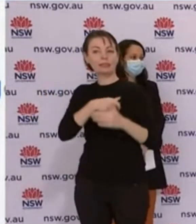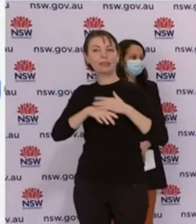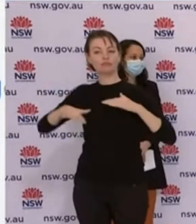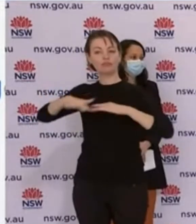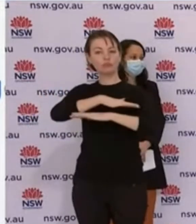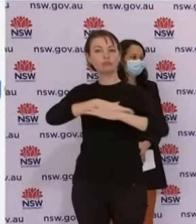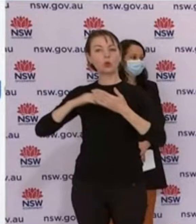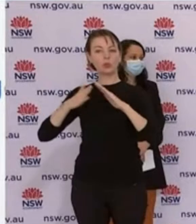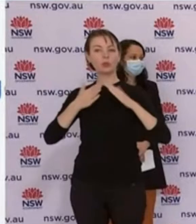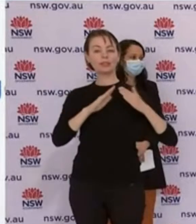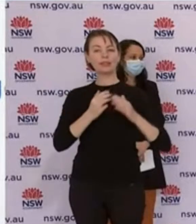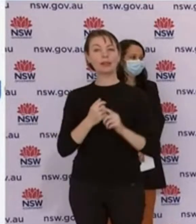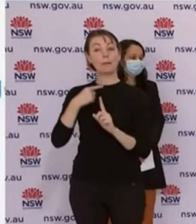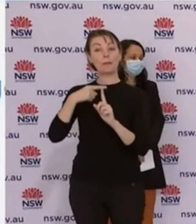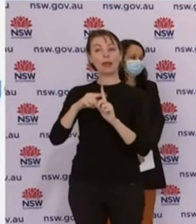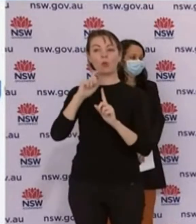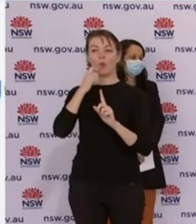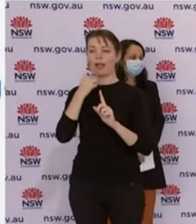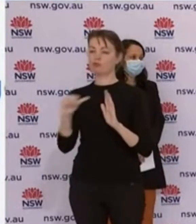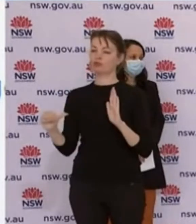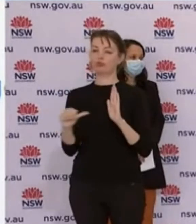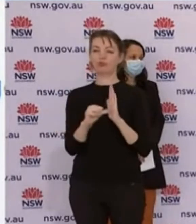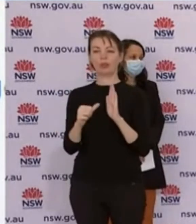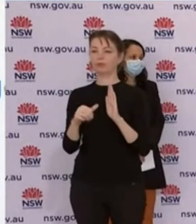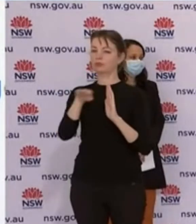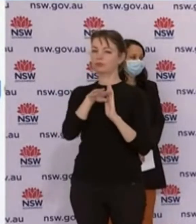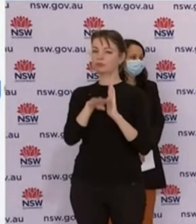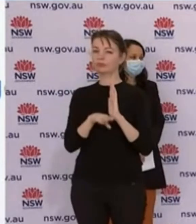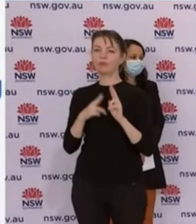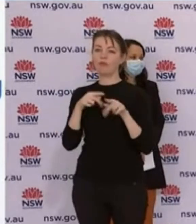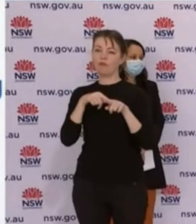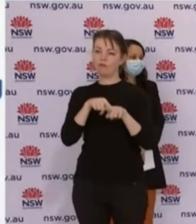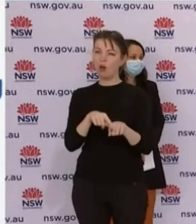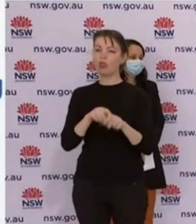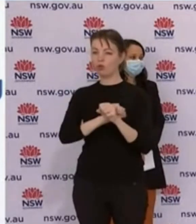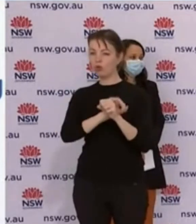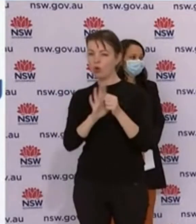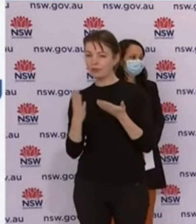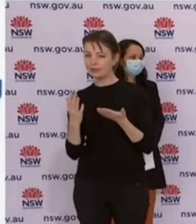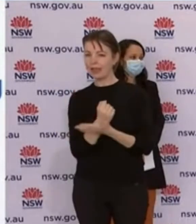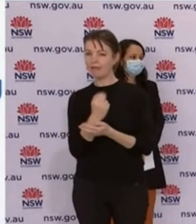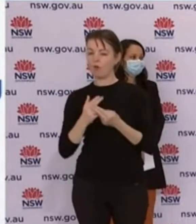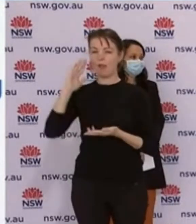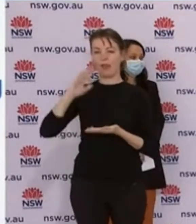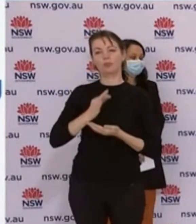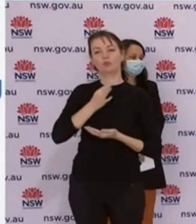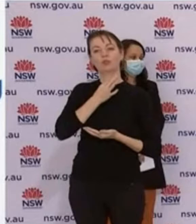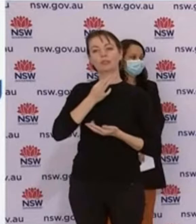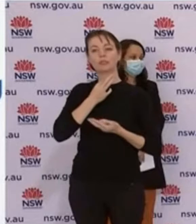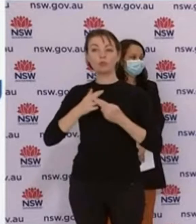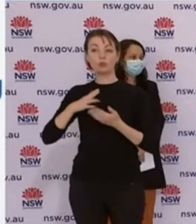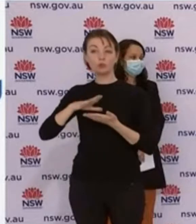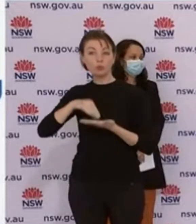we will also be having the strict COVID settings on our school site to make sure that we minimise risk to our students and our